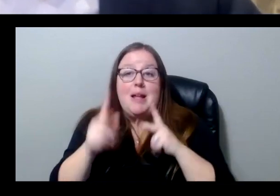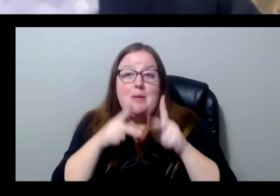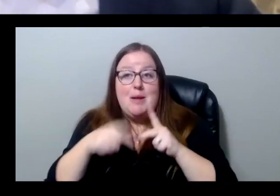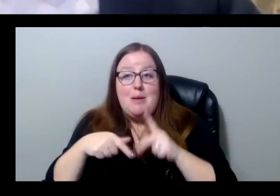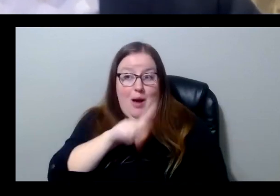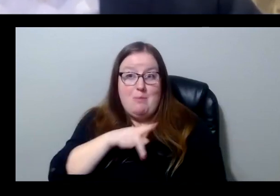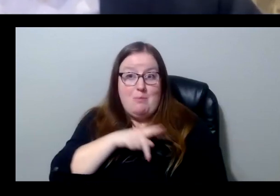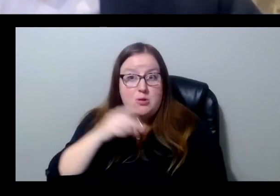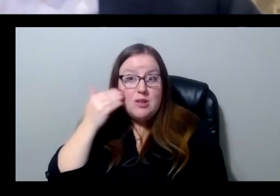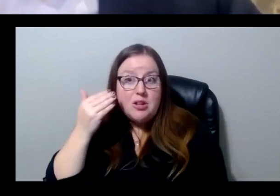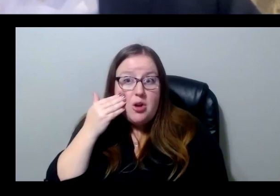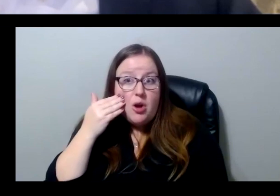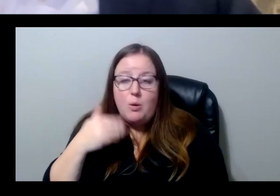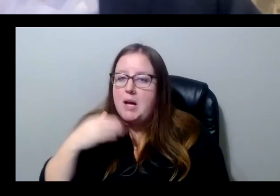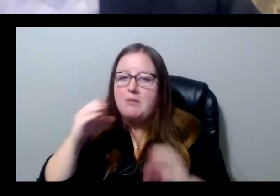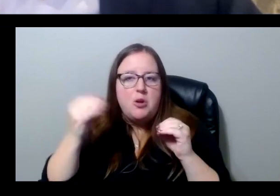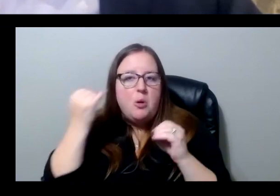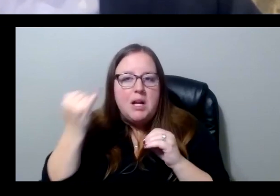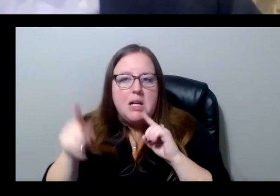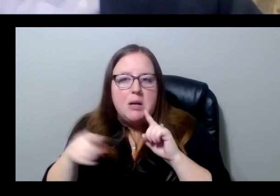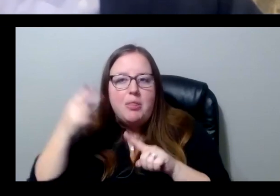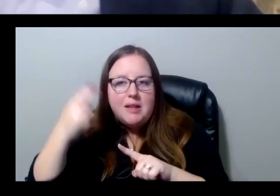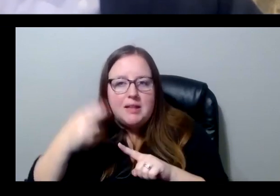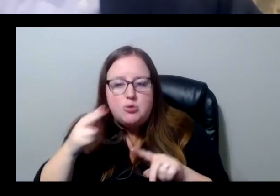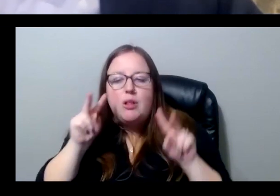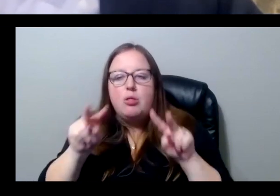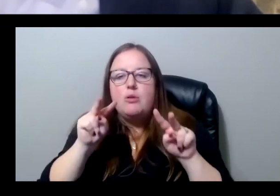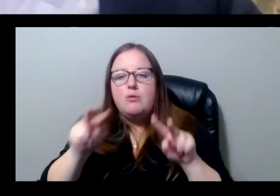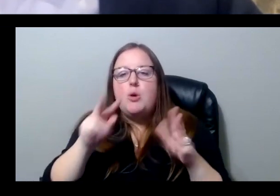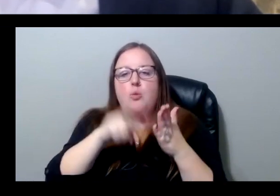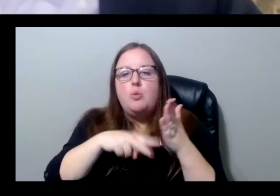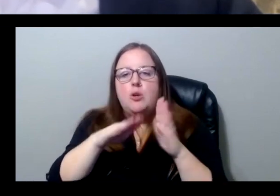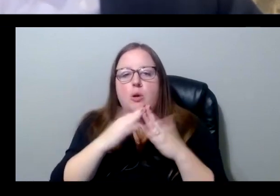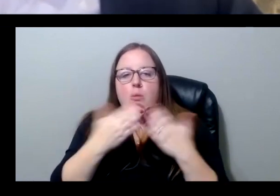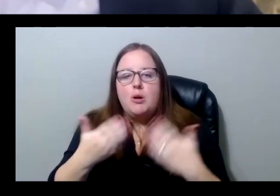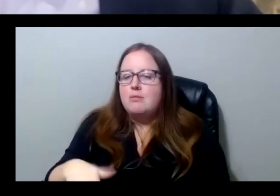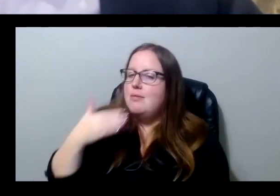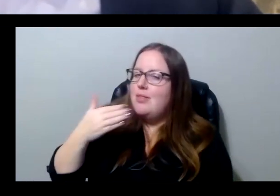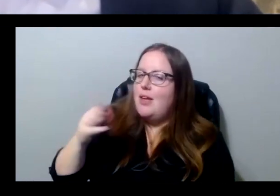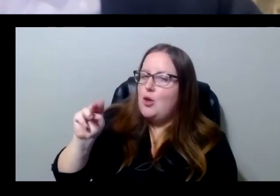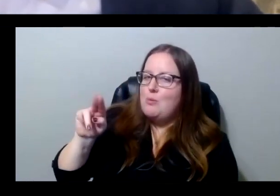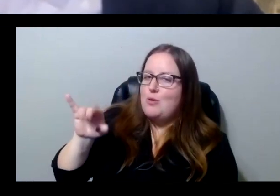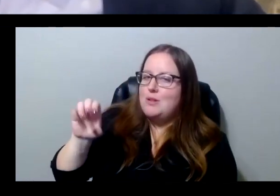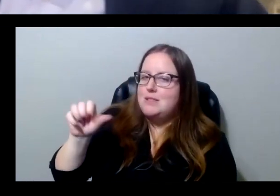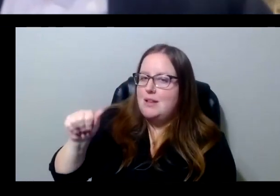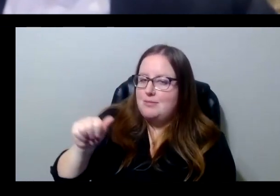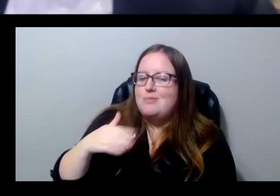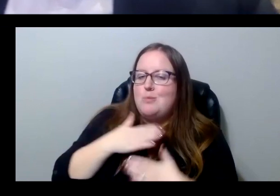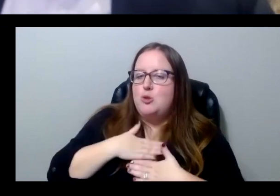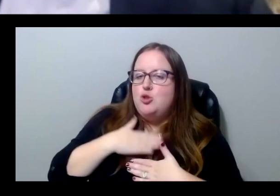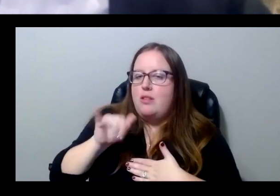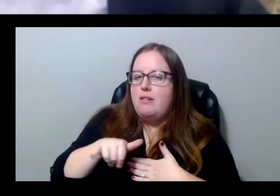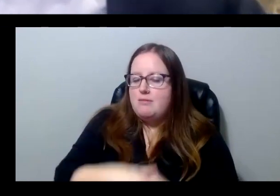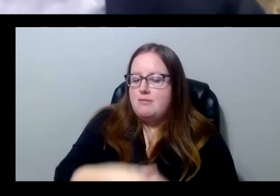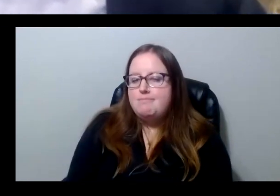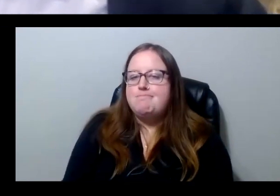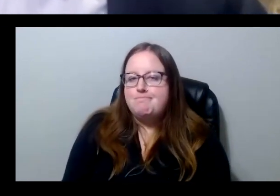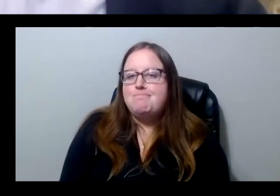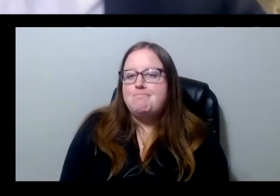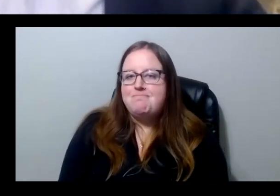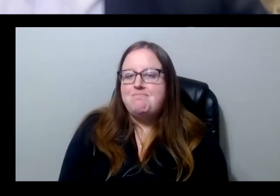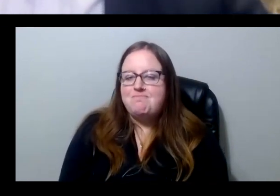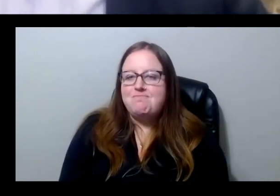sensitivity with which you approach the characters in this book. You're helping them move through this story. There's